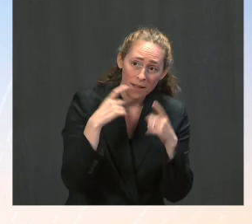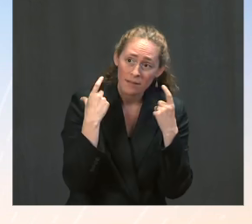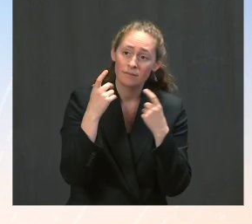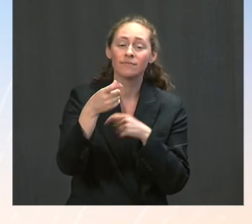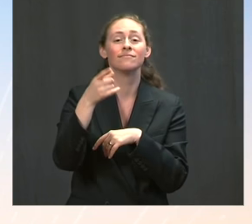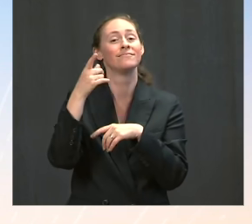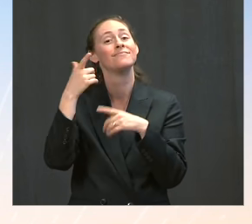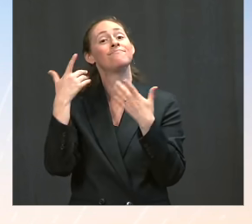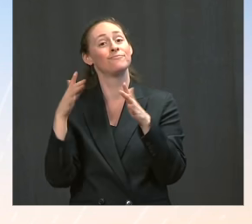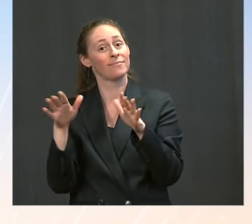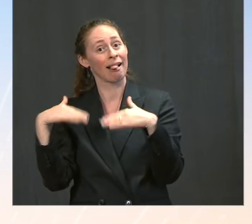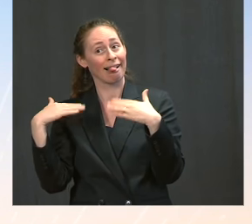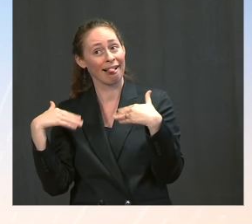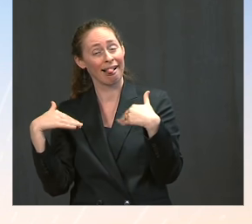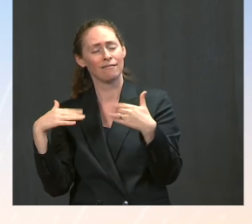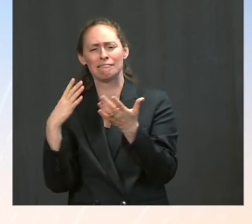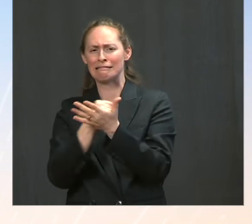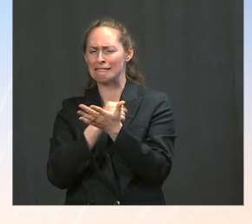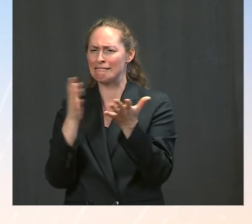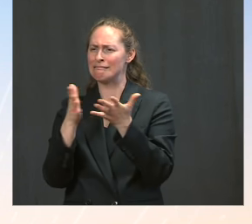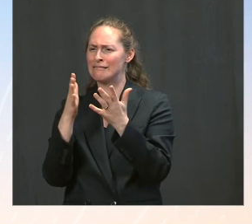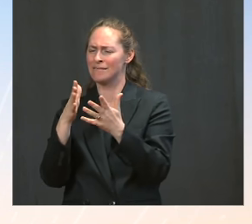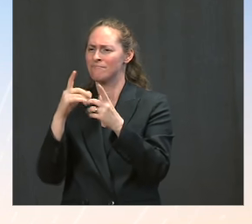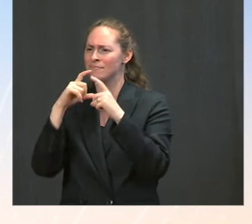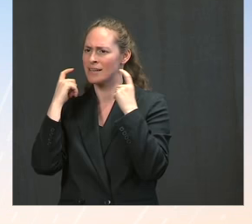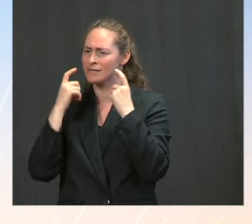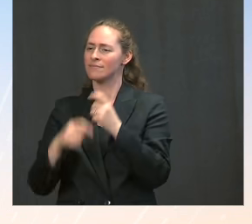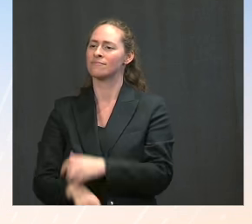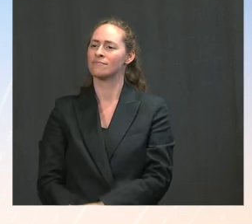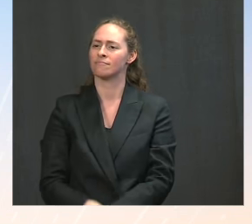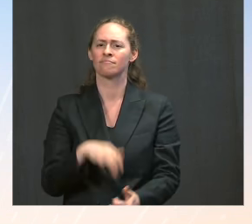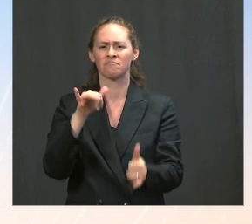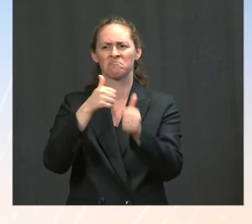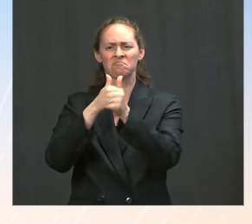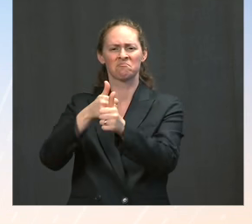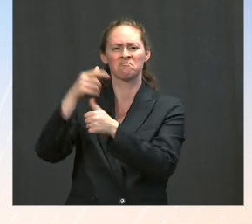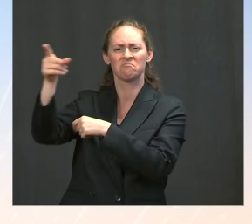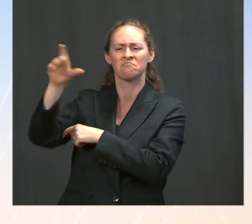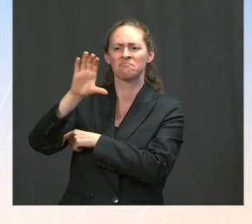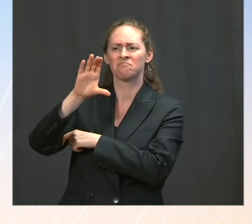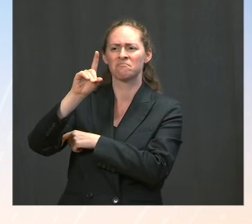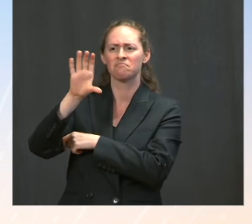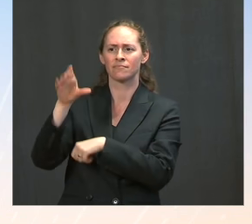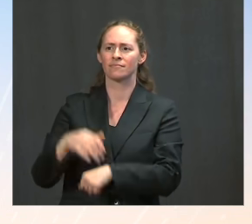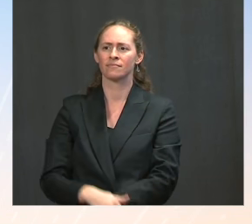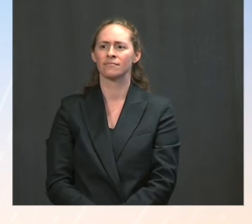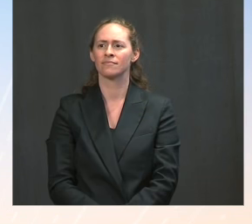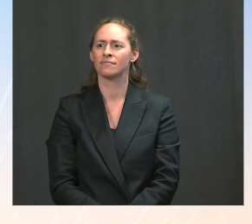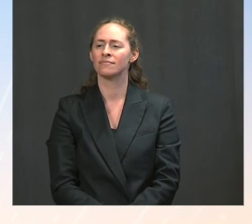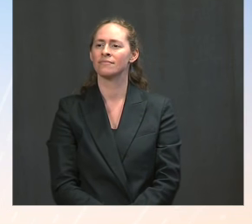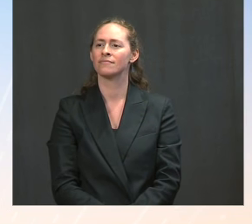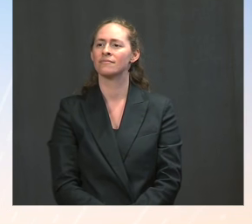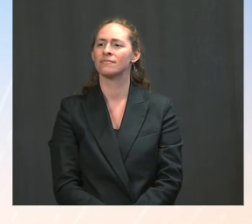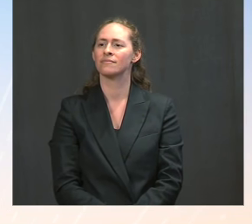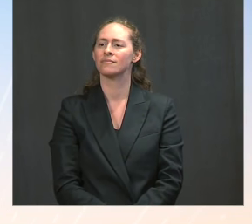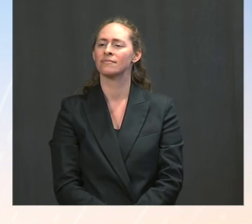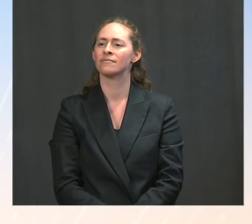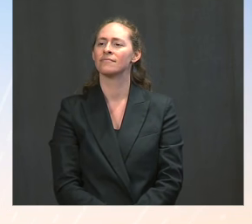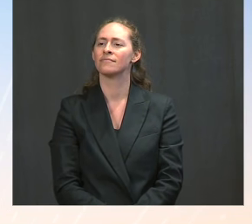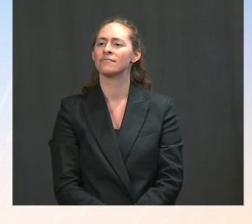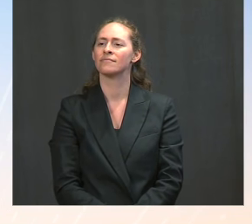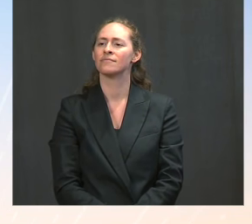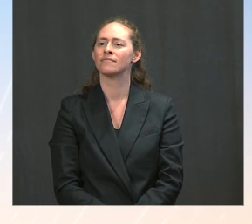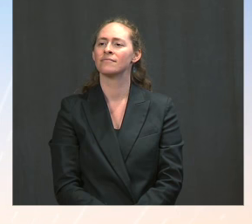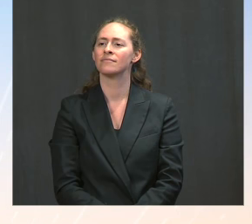according to the public health guidelines. That's not a prediction that the CDC director made this morning. We certainly know